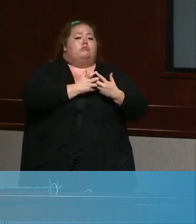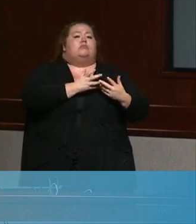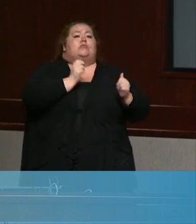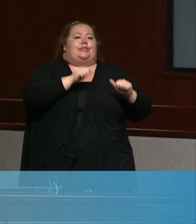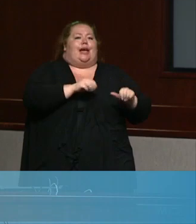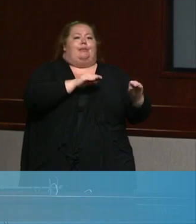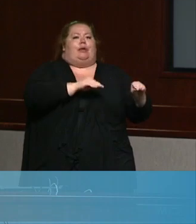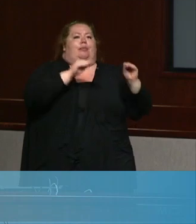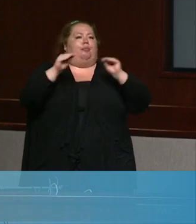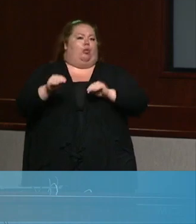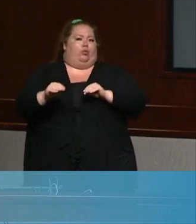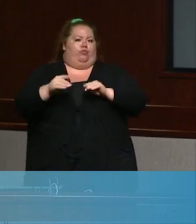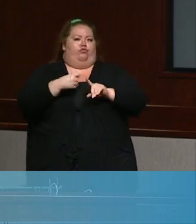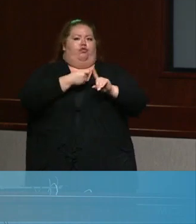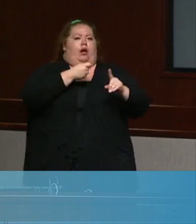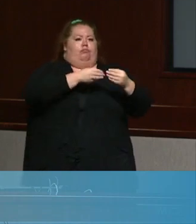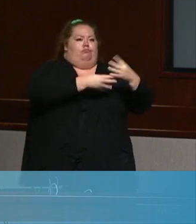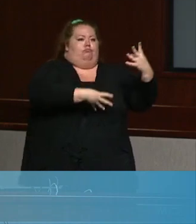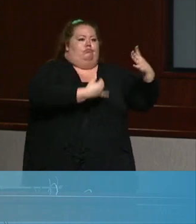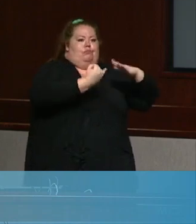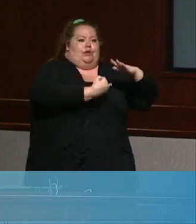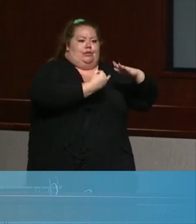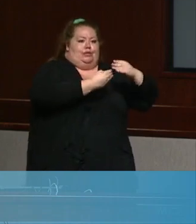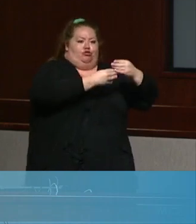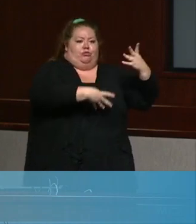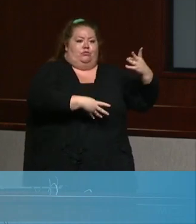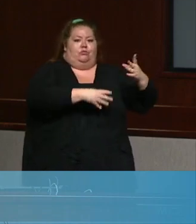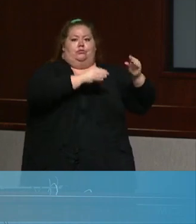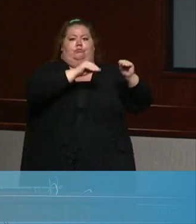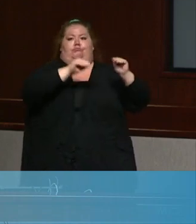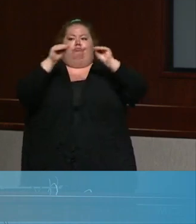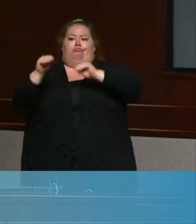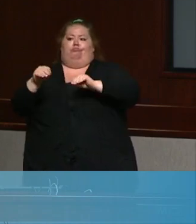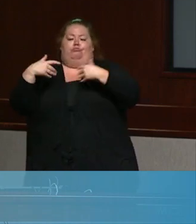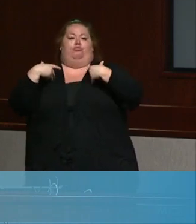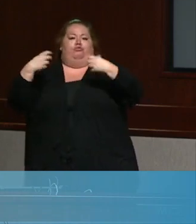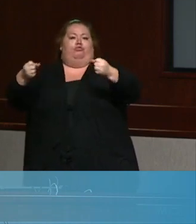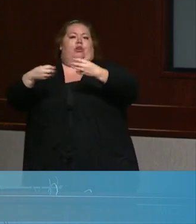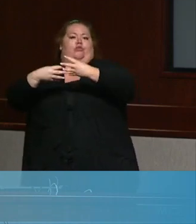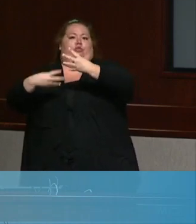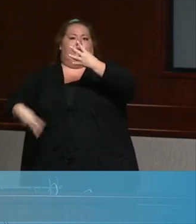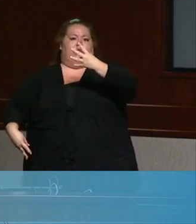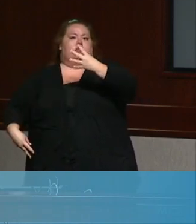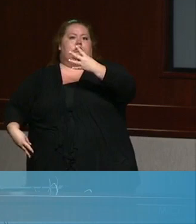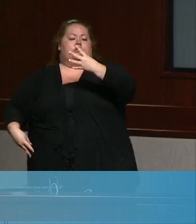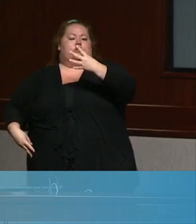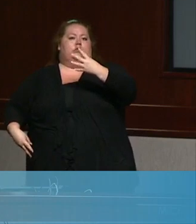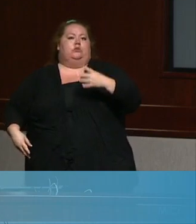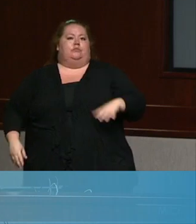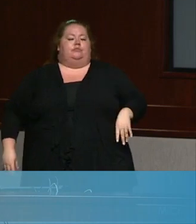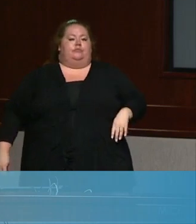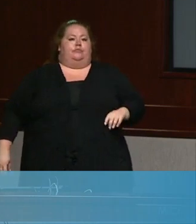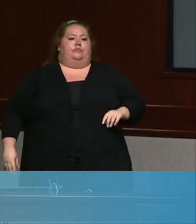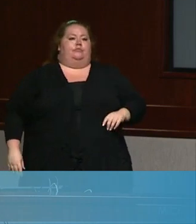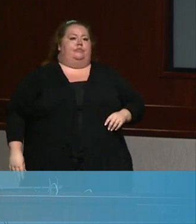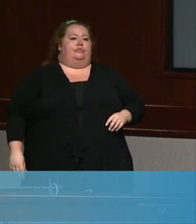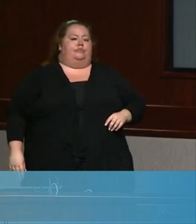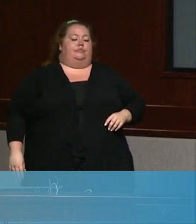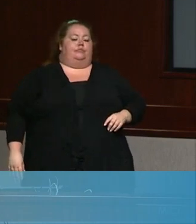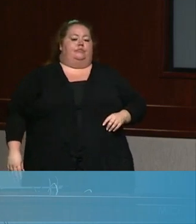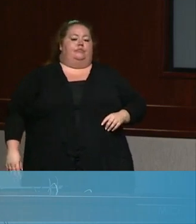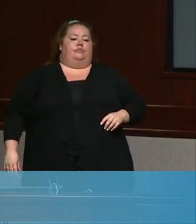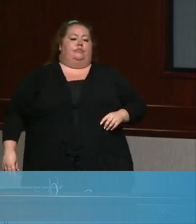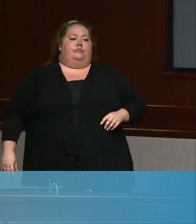hospital category into the recovered, no longer under isolation category, they do get moved. We do know